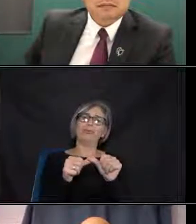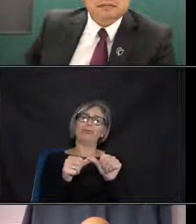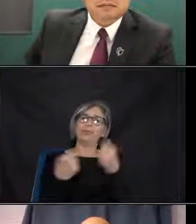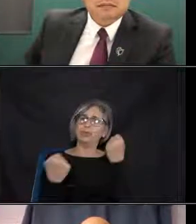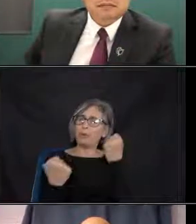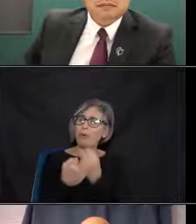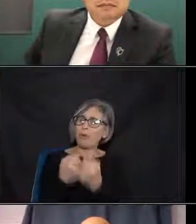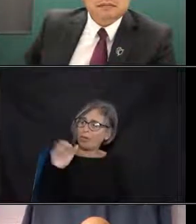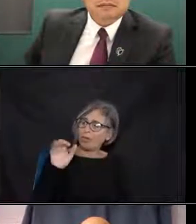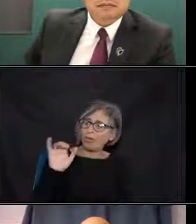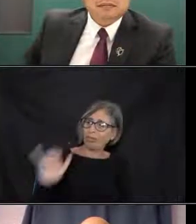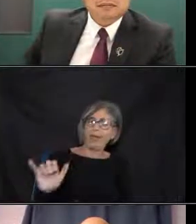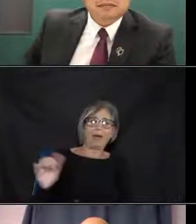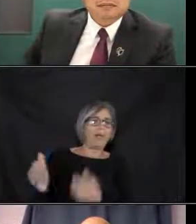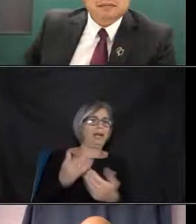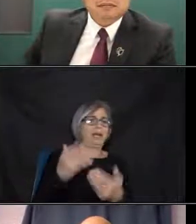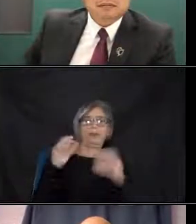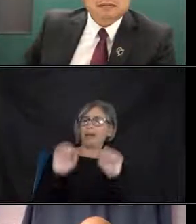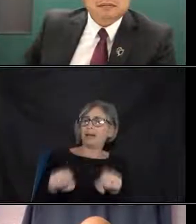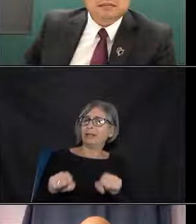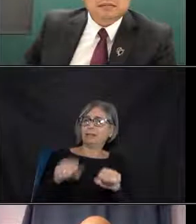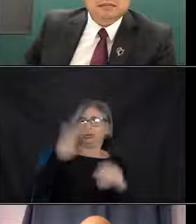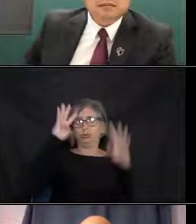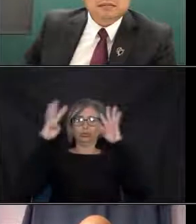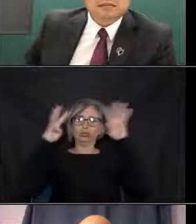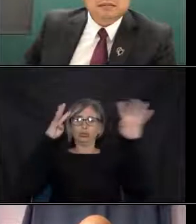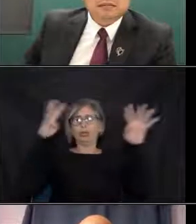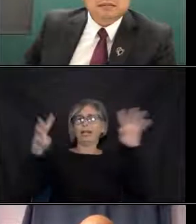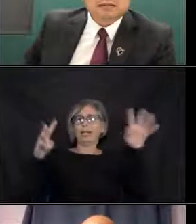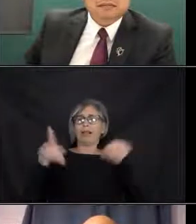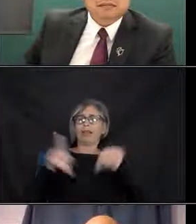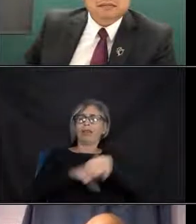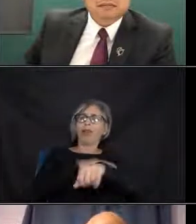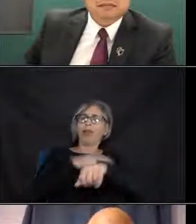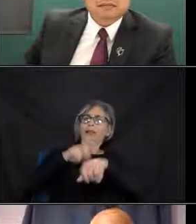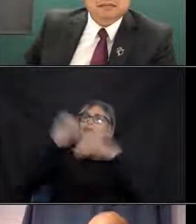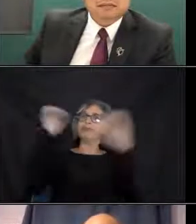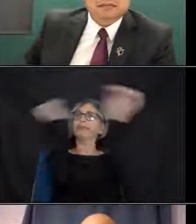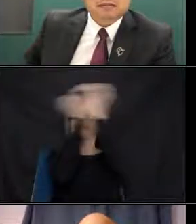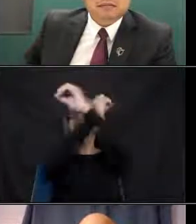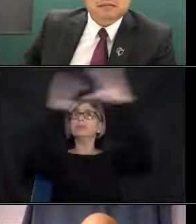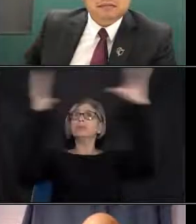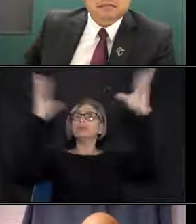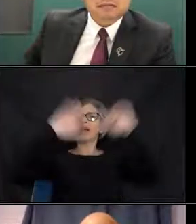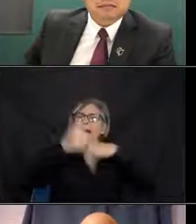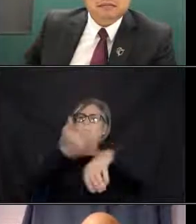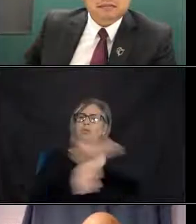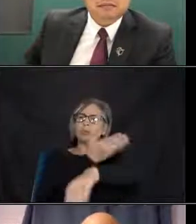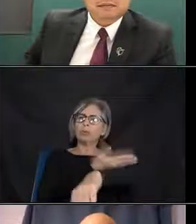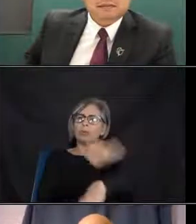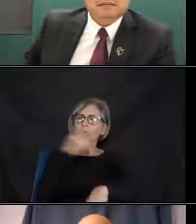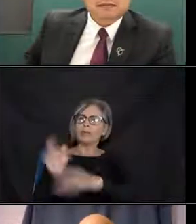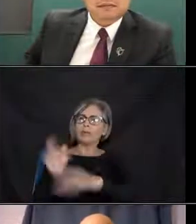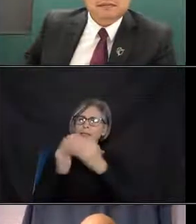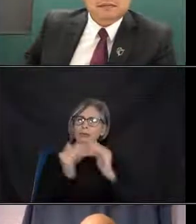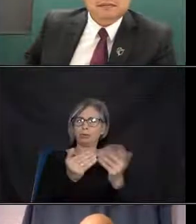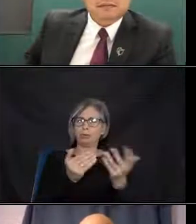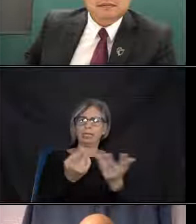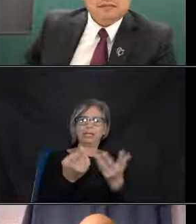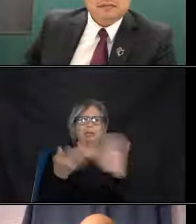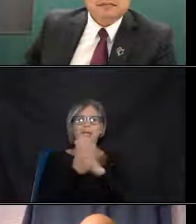support staff in whatever capacity possible to create long-term plan and vision for how we improve these communities, because it's only